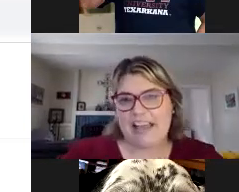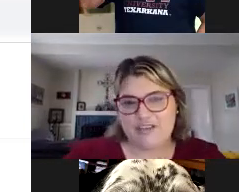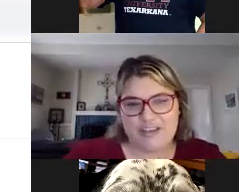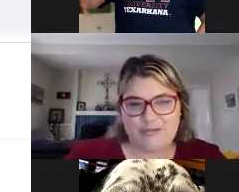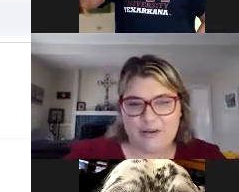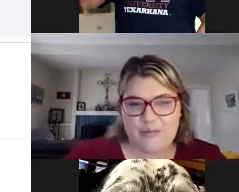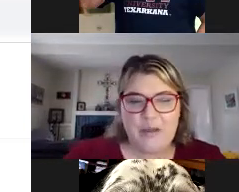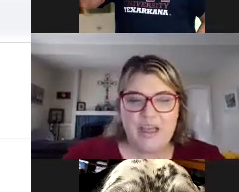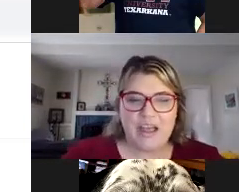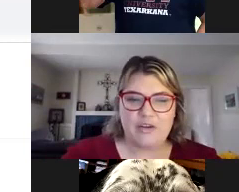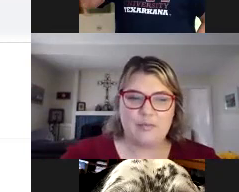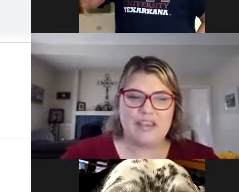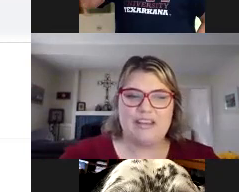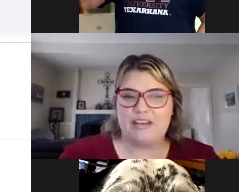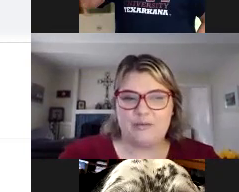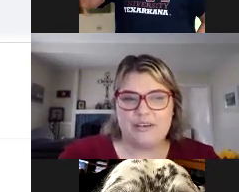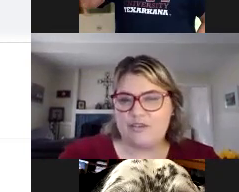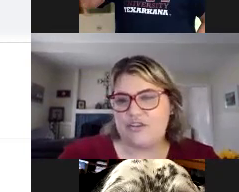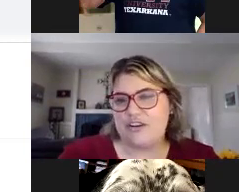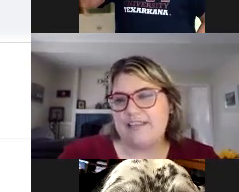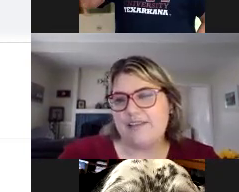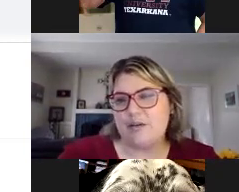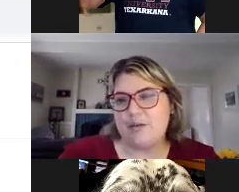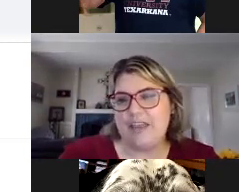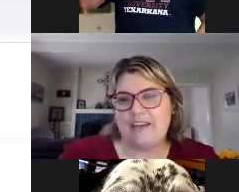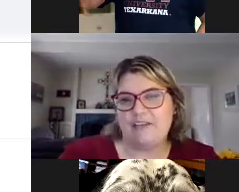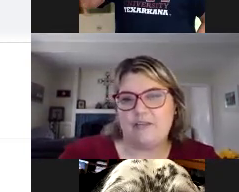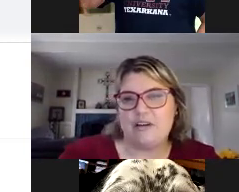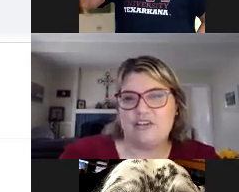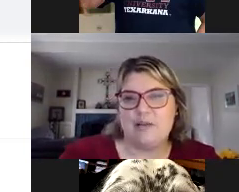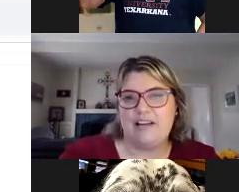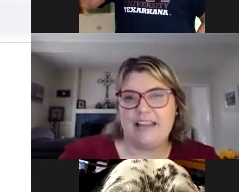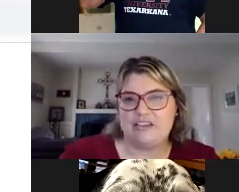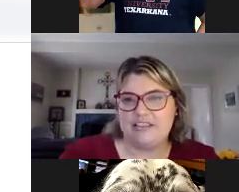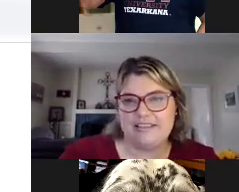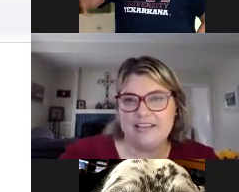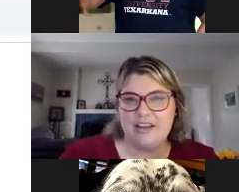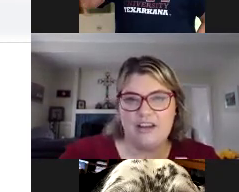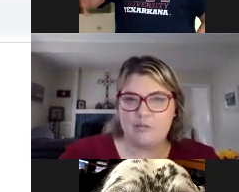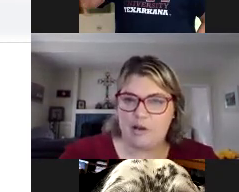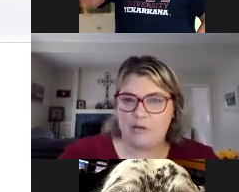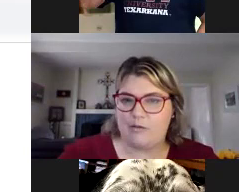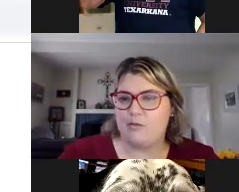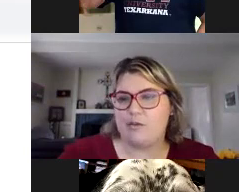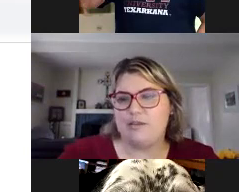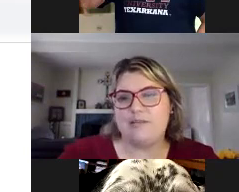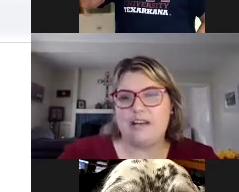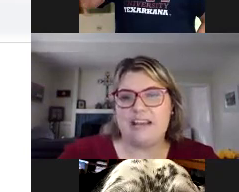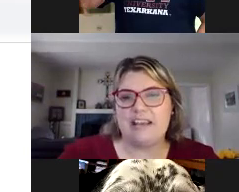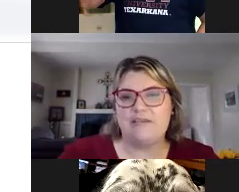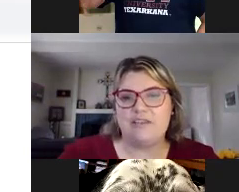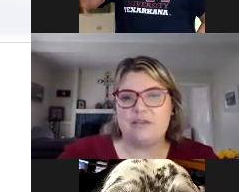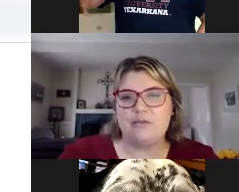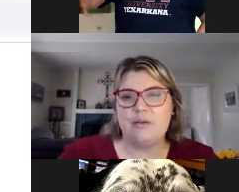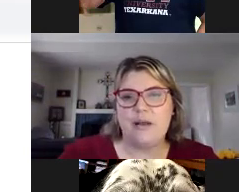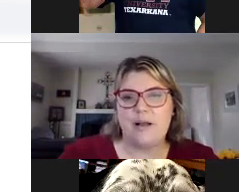It's actually from a European researcher. And so they have information about elections from all over the world, but it